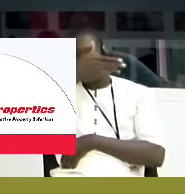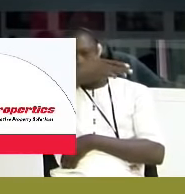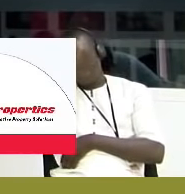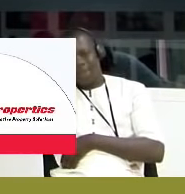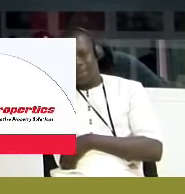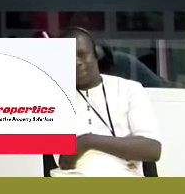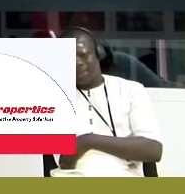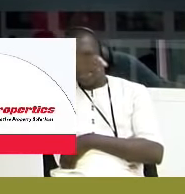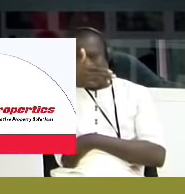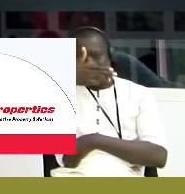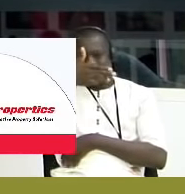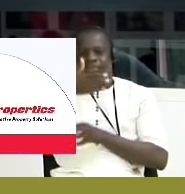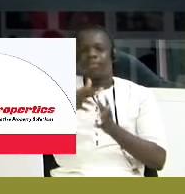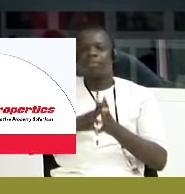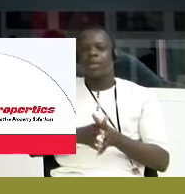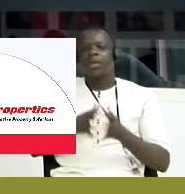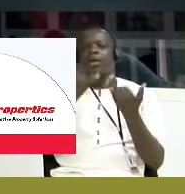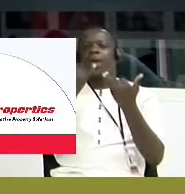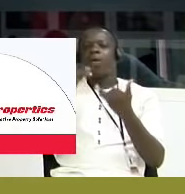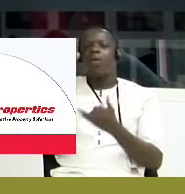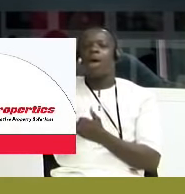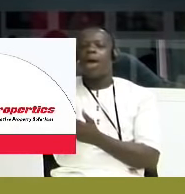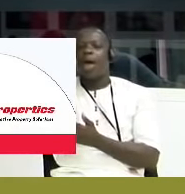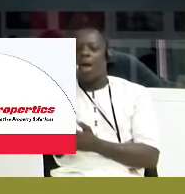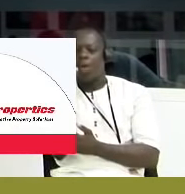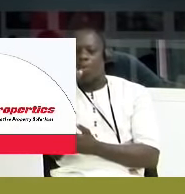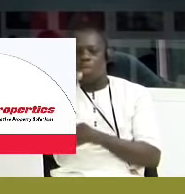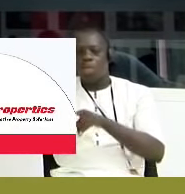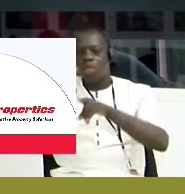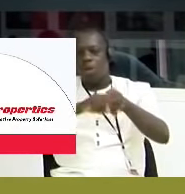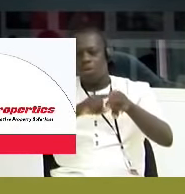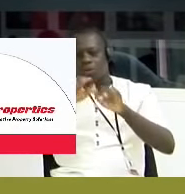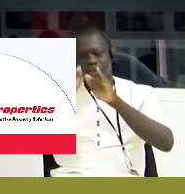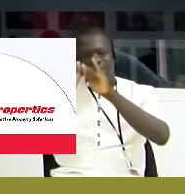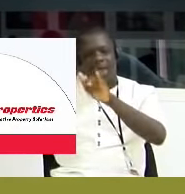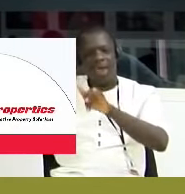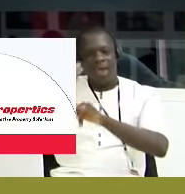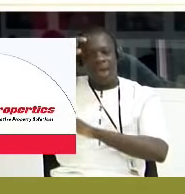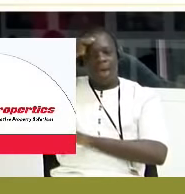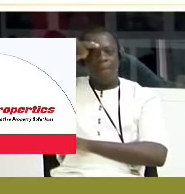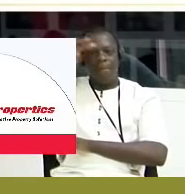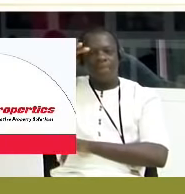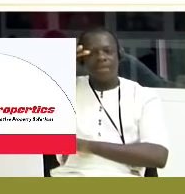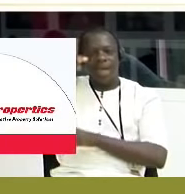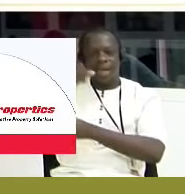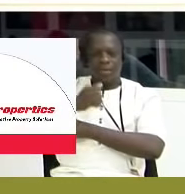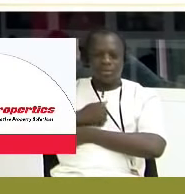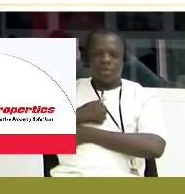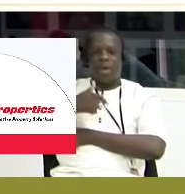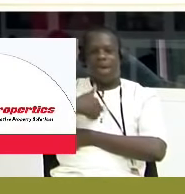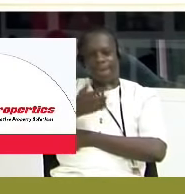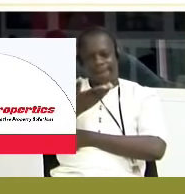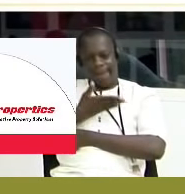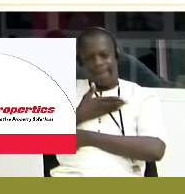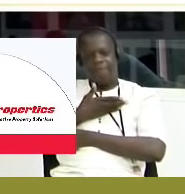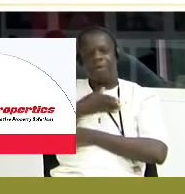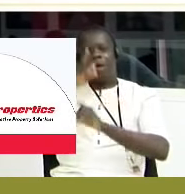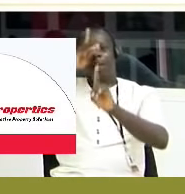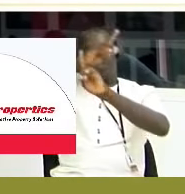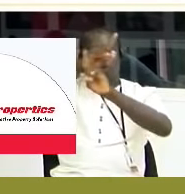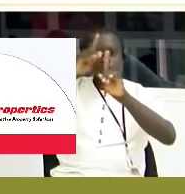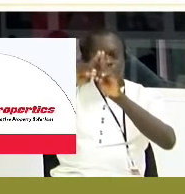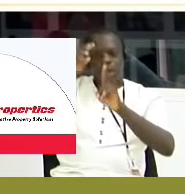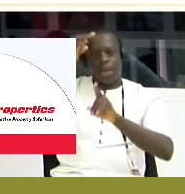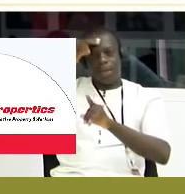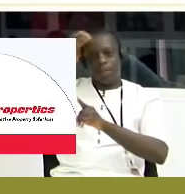1999. And for how long did you hold the position of Minister of Interior? I held the position of Minister of Interior up